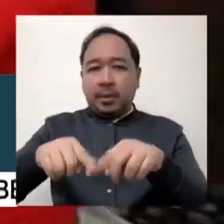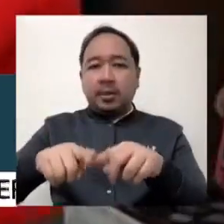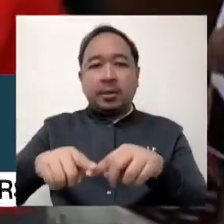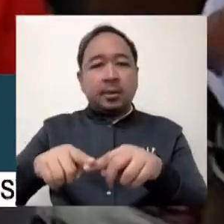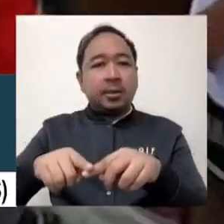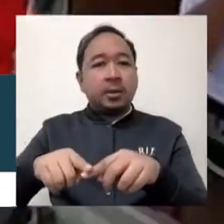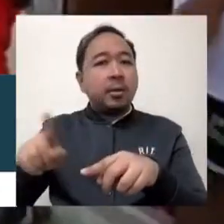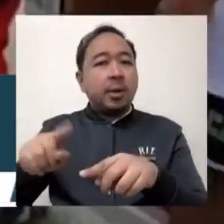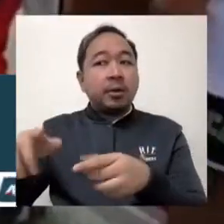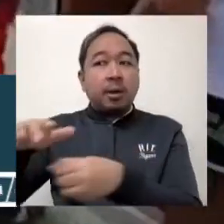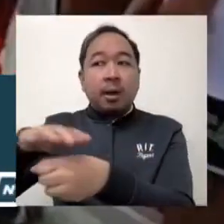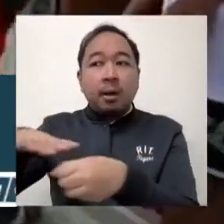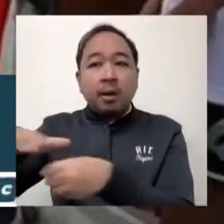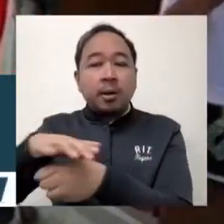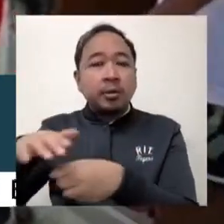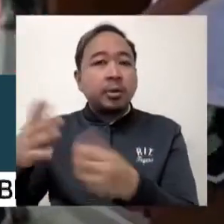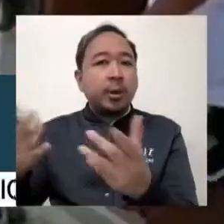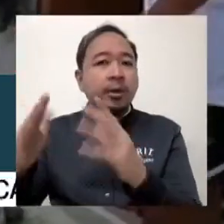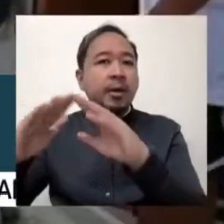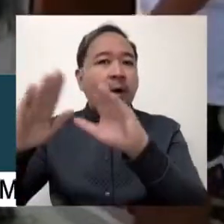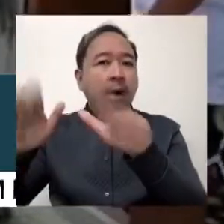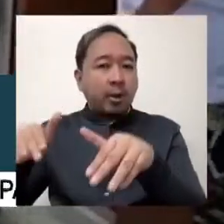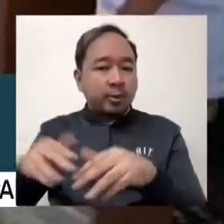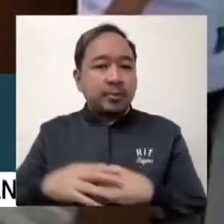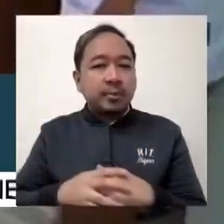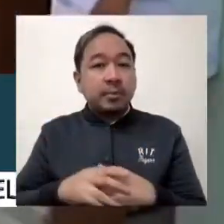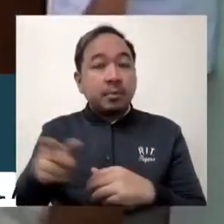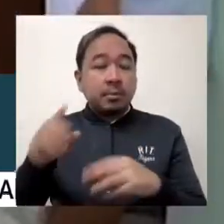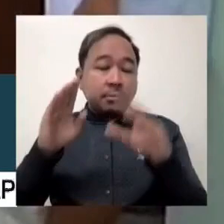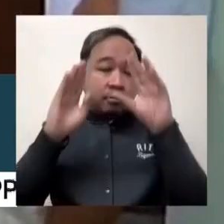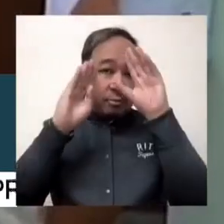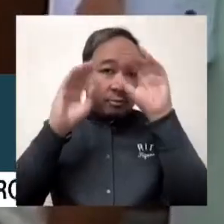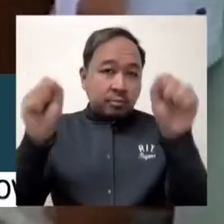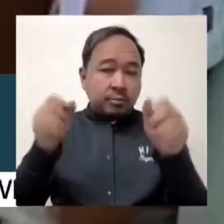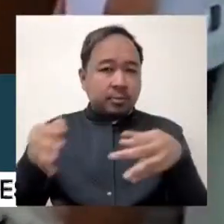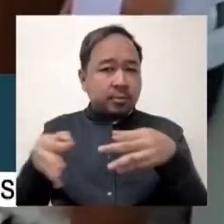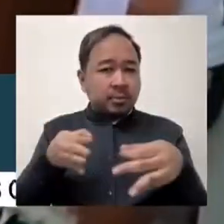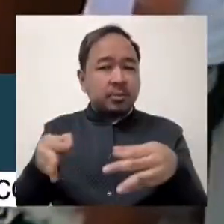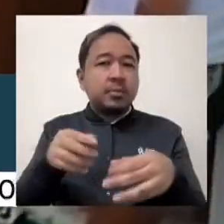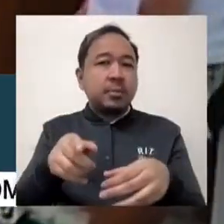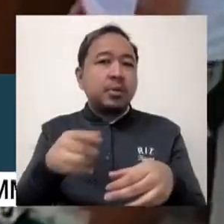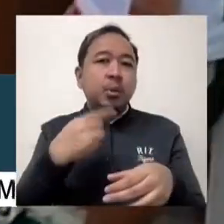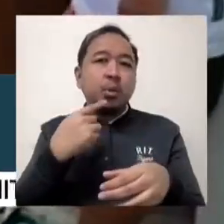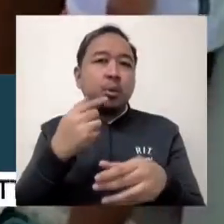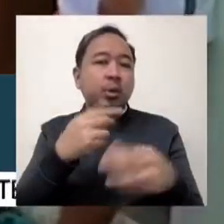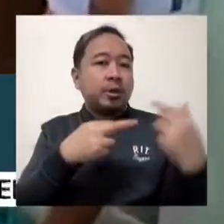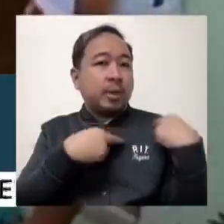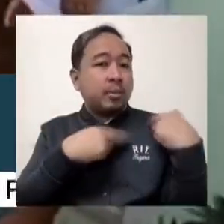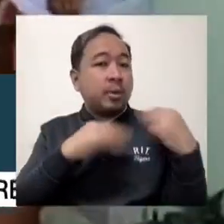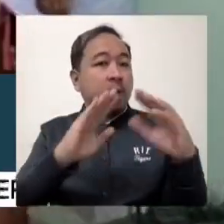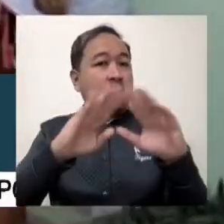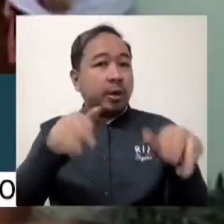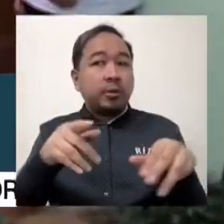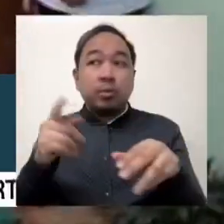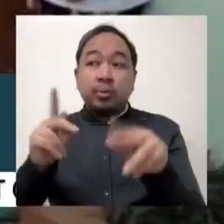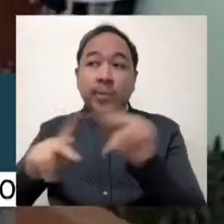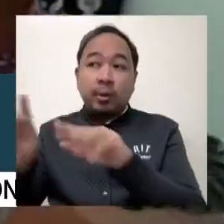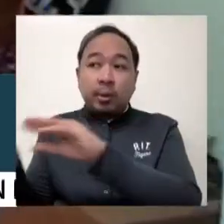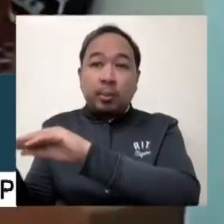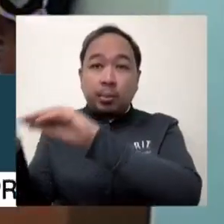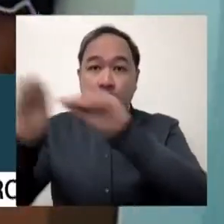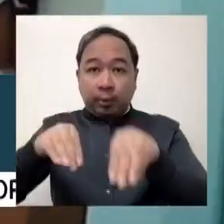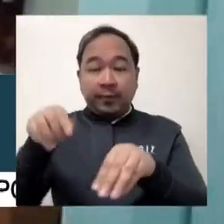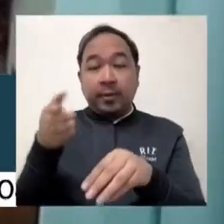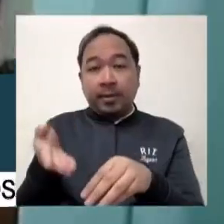the location of housing sites. The president also instructed housing officials to ensure that relocatees will have easy access